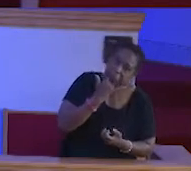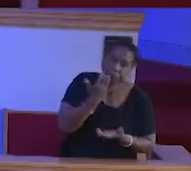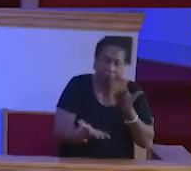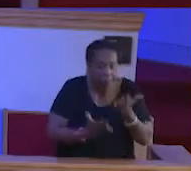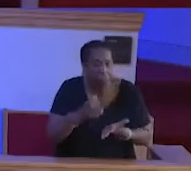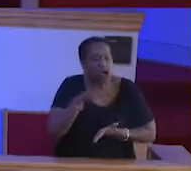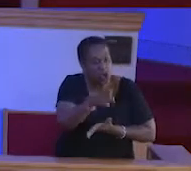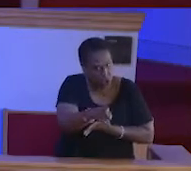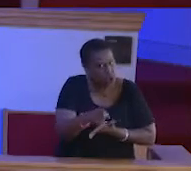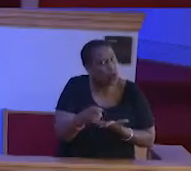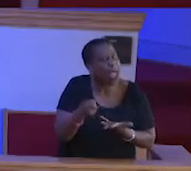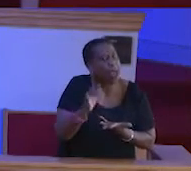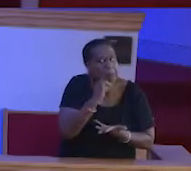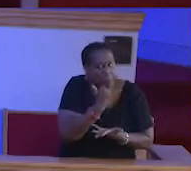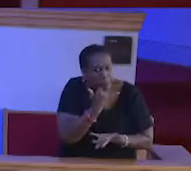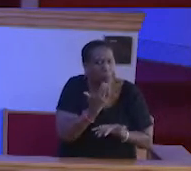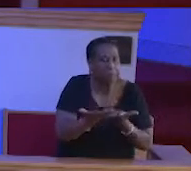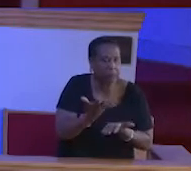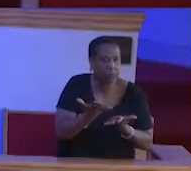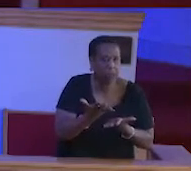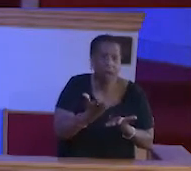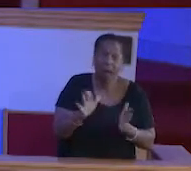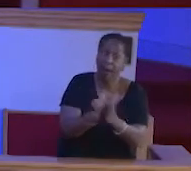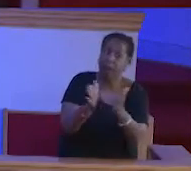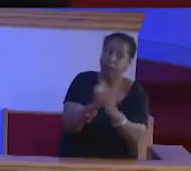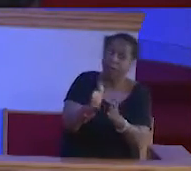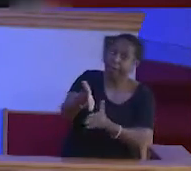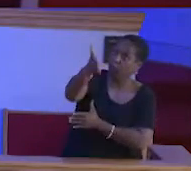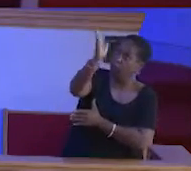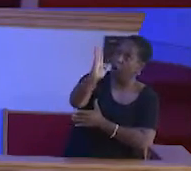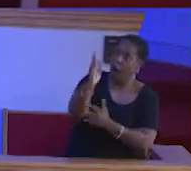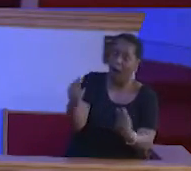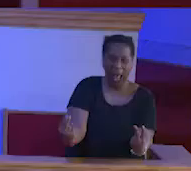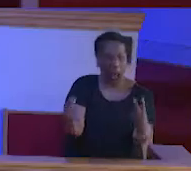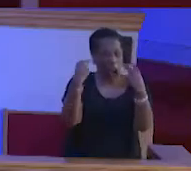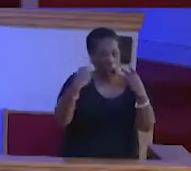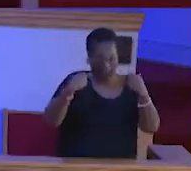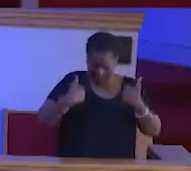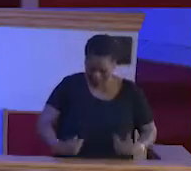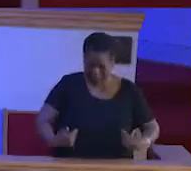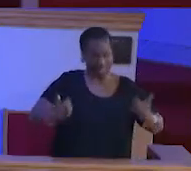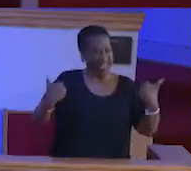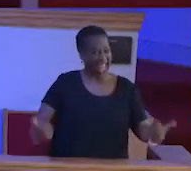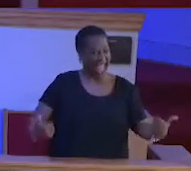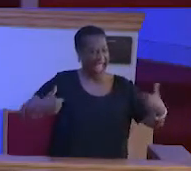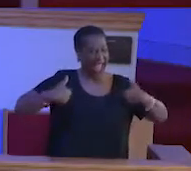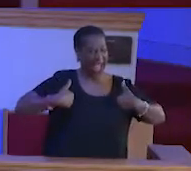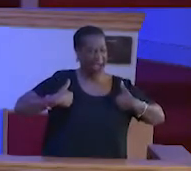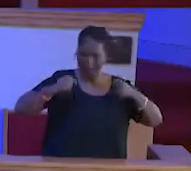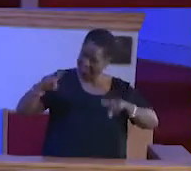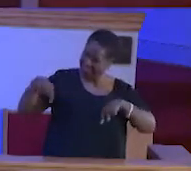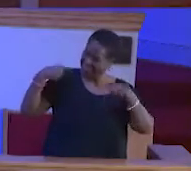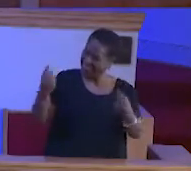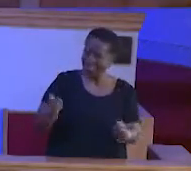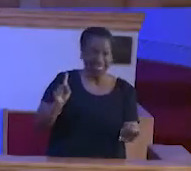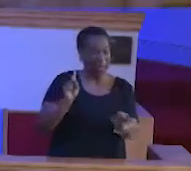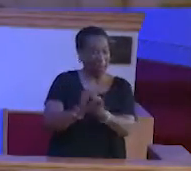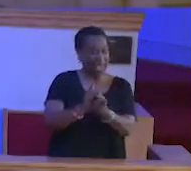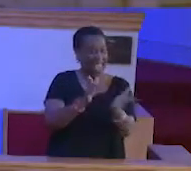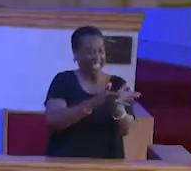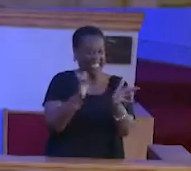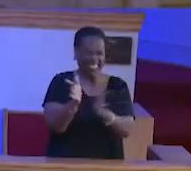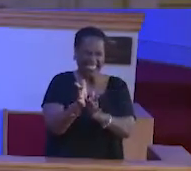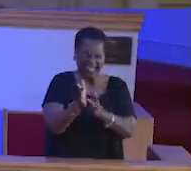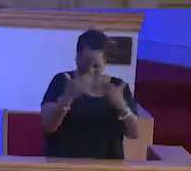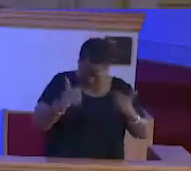some skeletons. But praise be to God. Look at me now. Since I met Jesus, there's